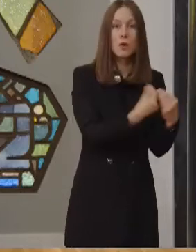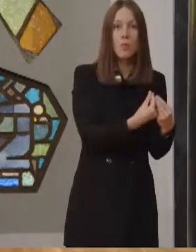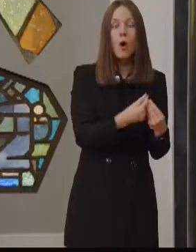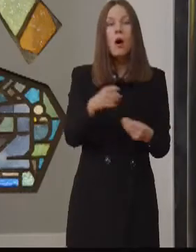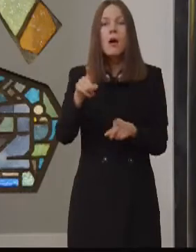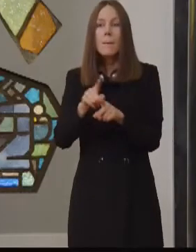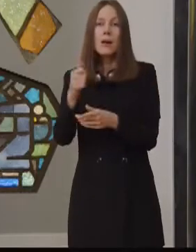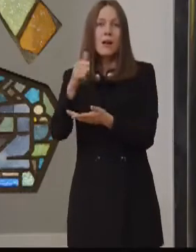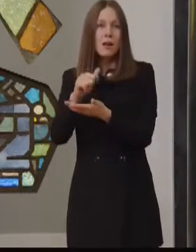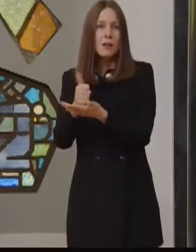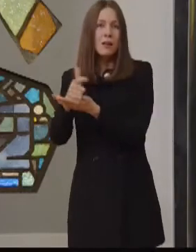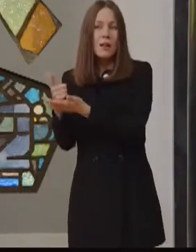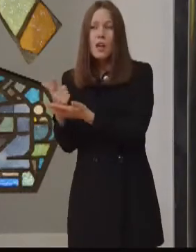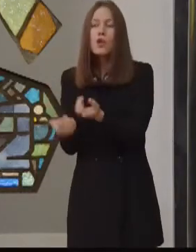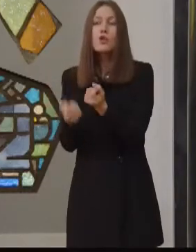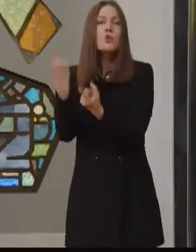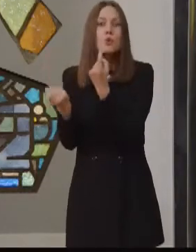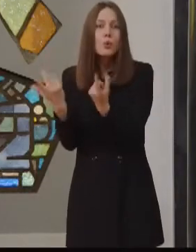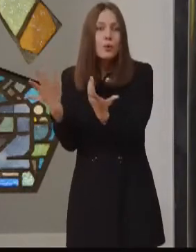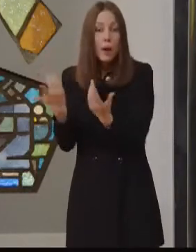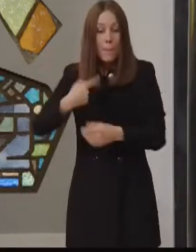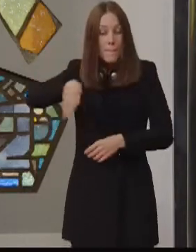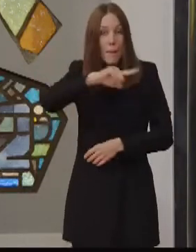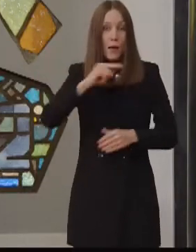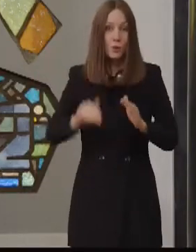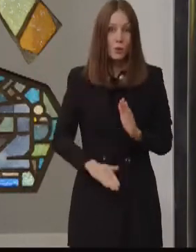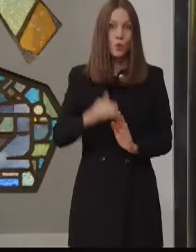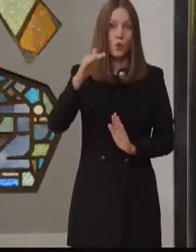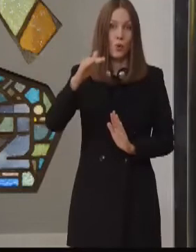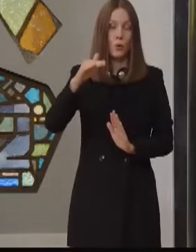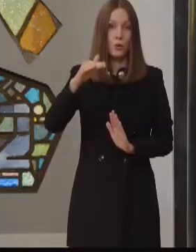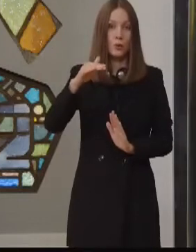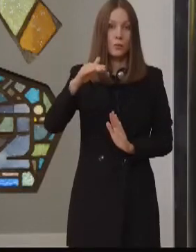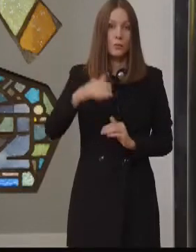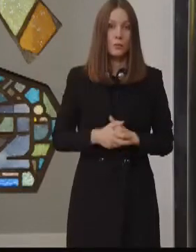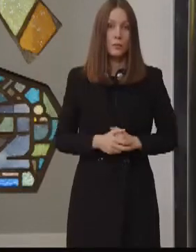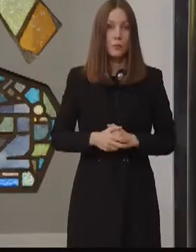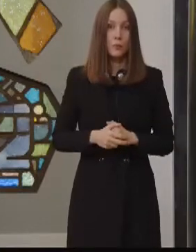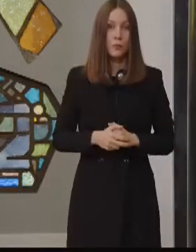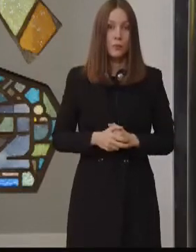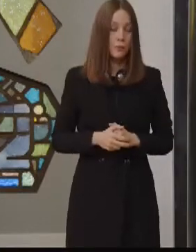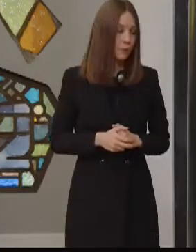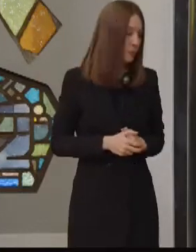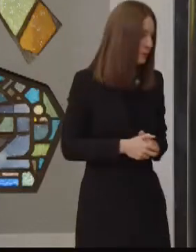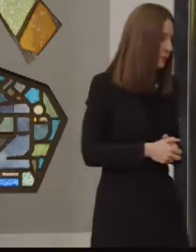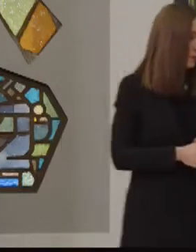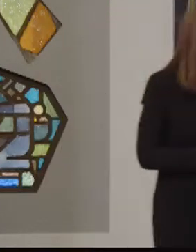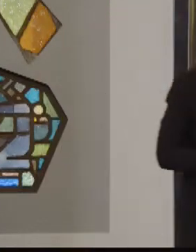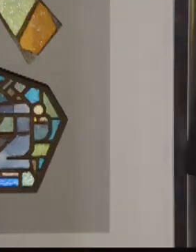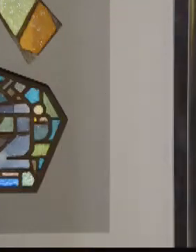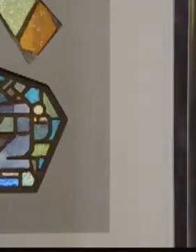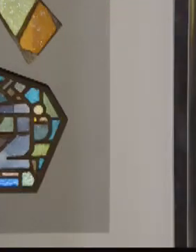a man and a woman, because these are just the so-called ordinary families that raise